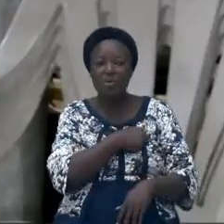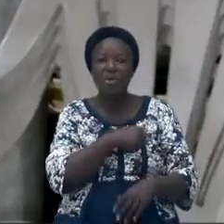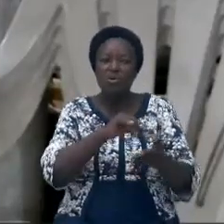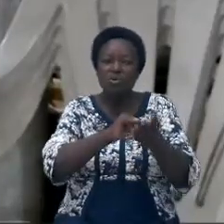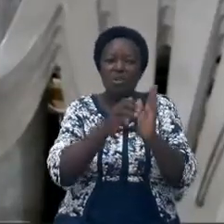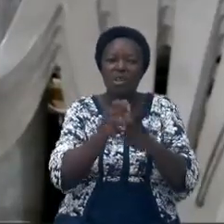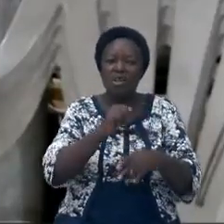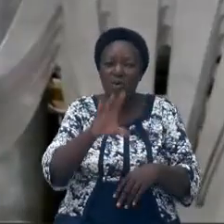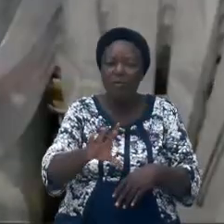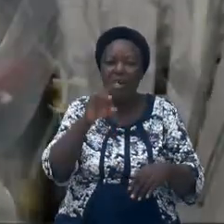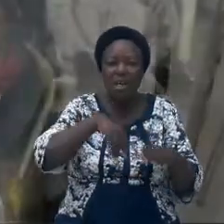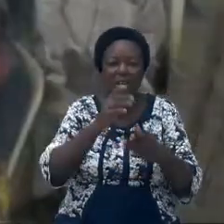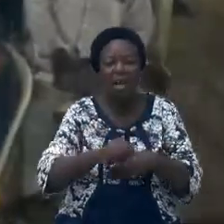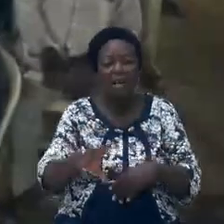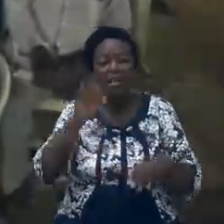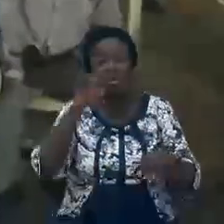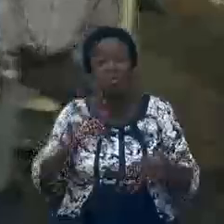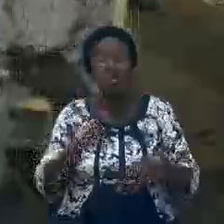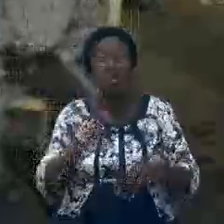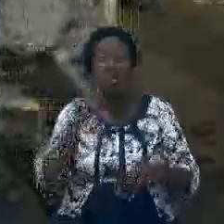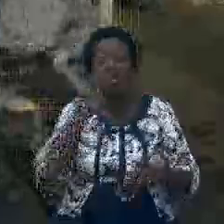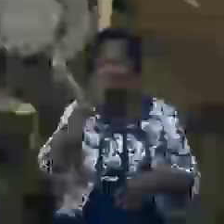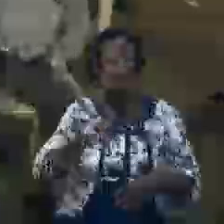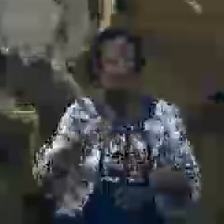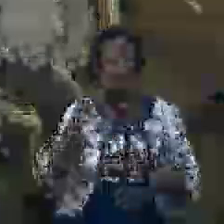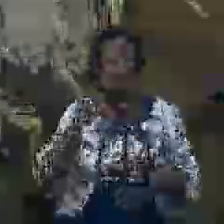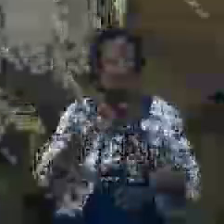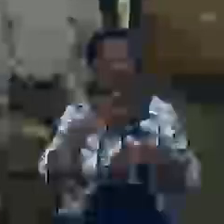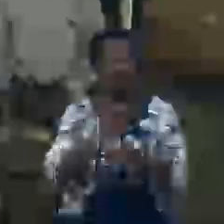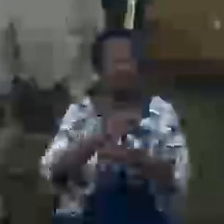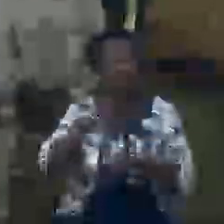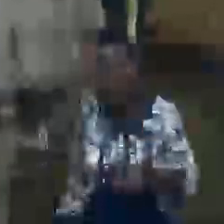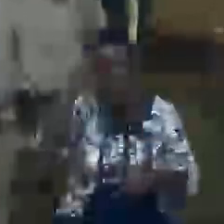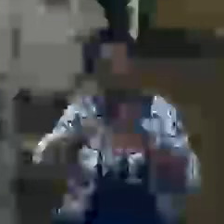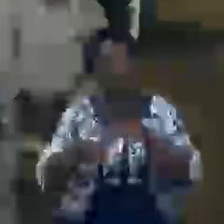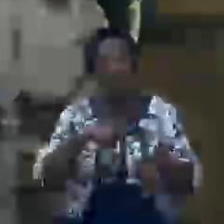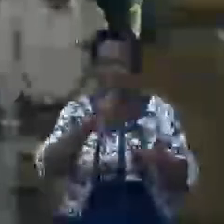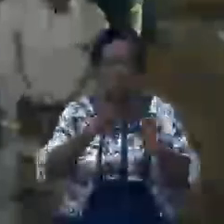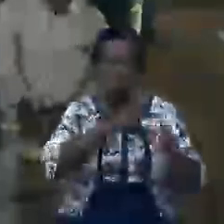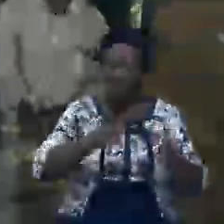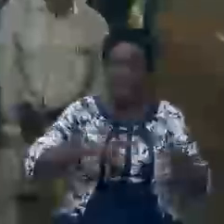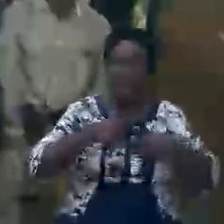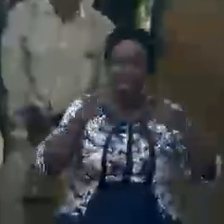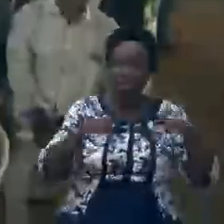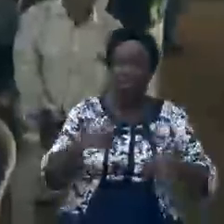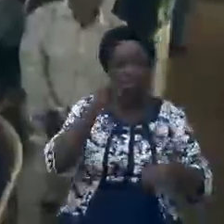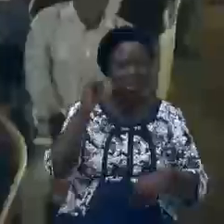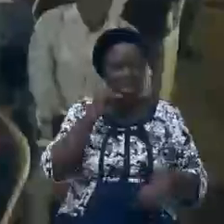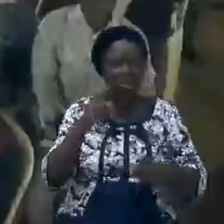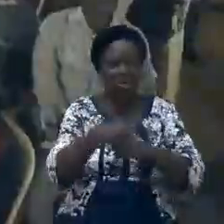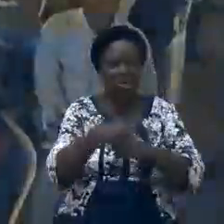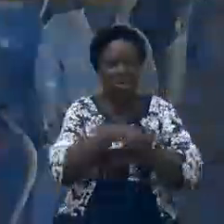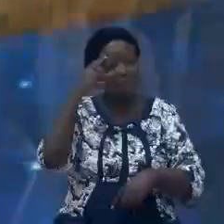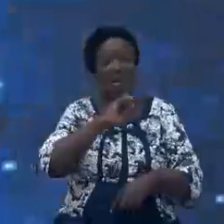cannot discover evil spirit. X-ray cannot discover all the works of the devil. But you know, Christ has